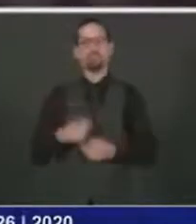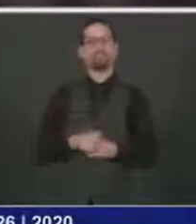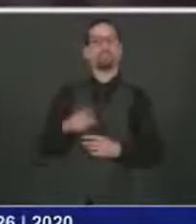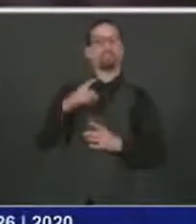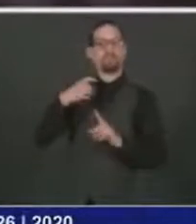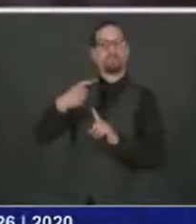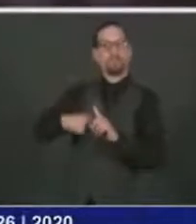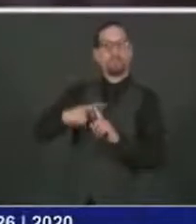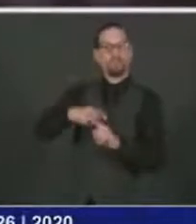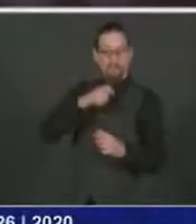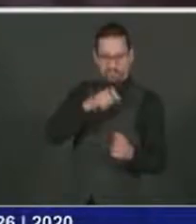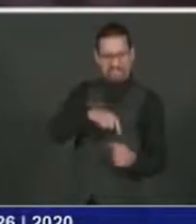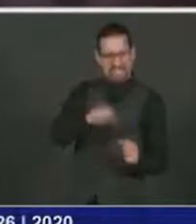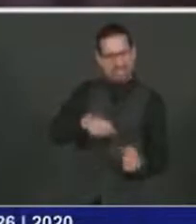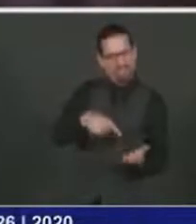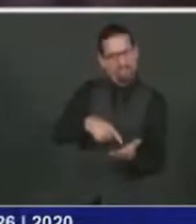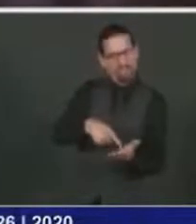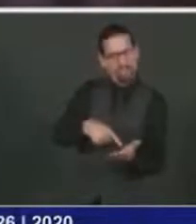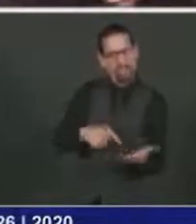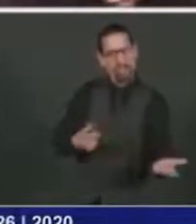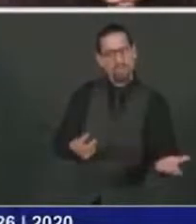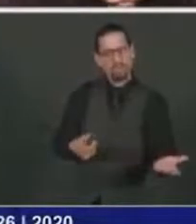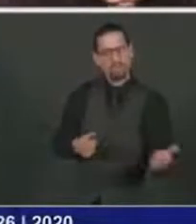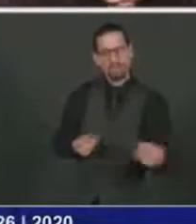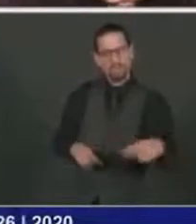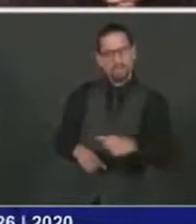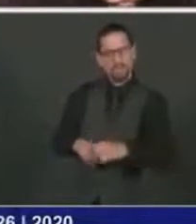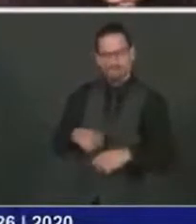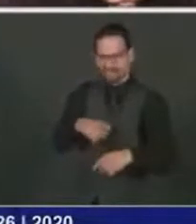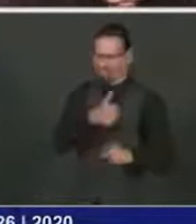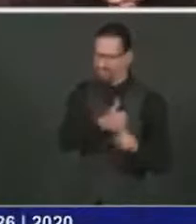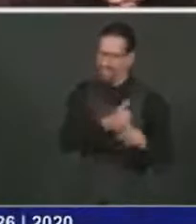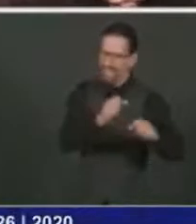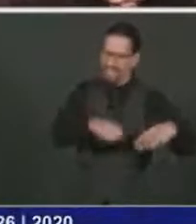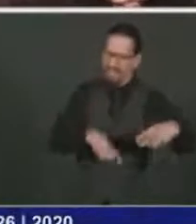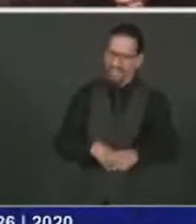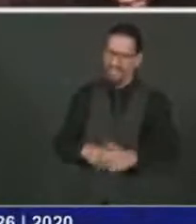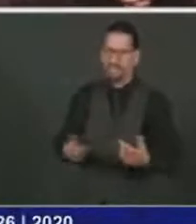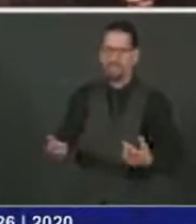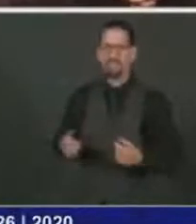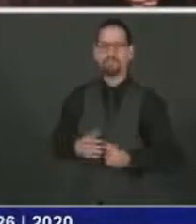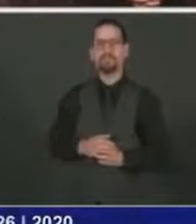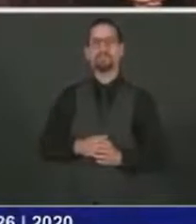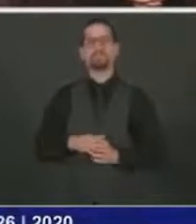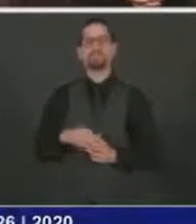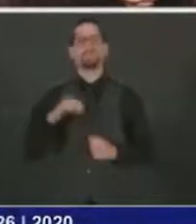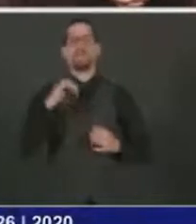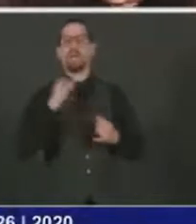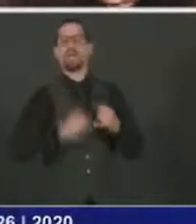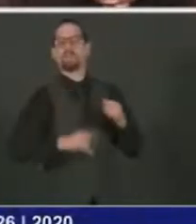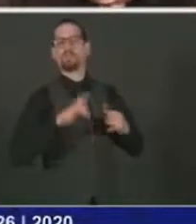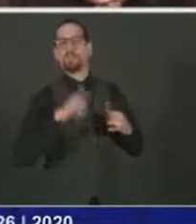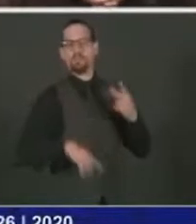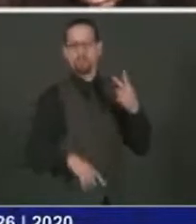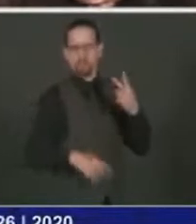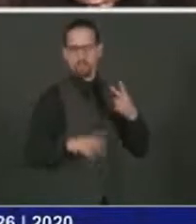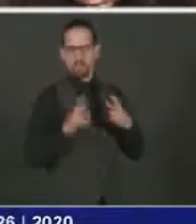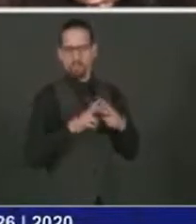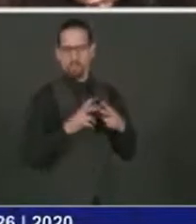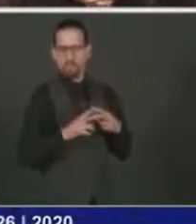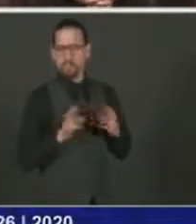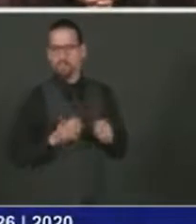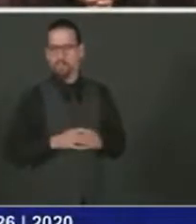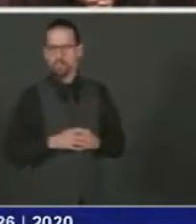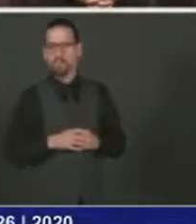pay. These aren't folks who can't afford to pay. Questions from Brian and then John. Governor, the diagnosis of a child with multi-system